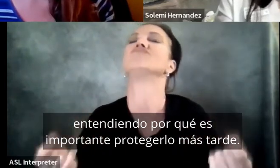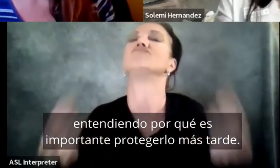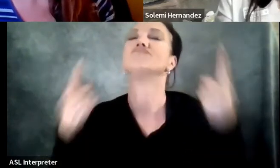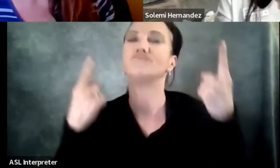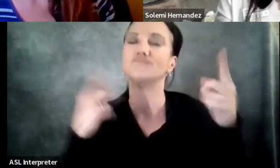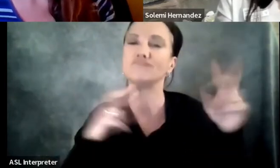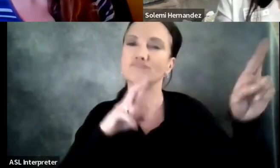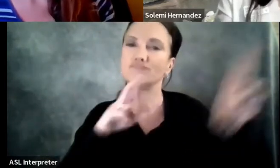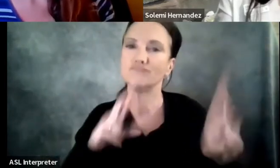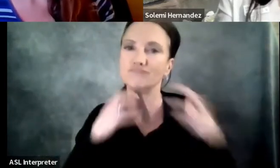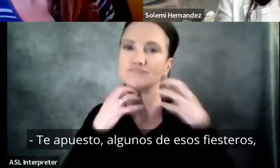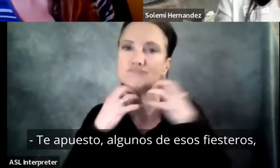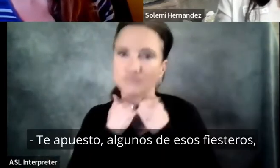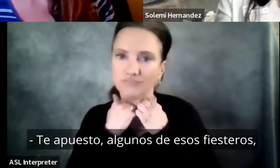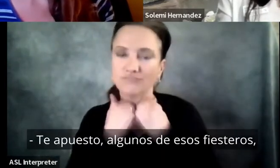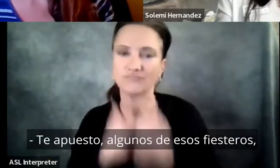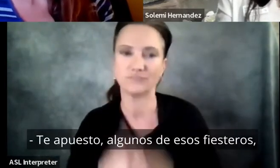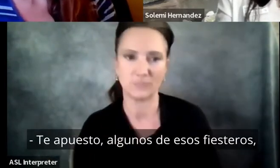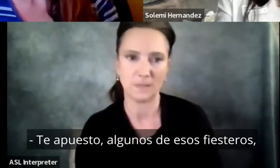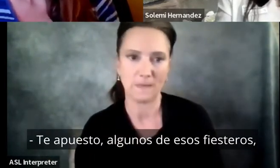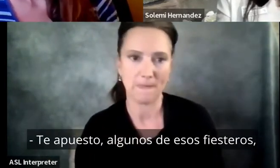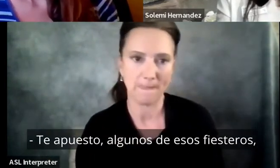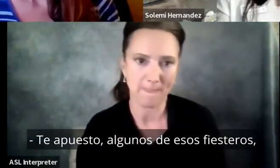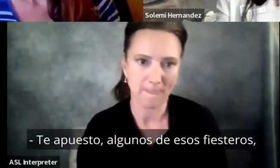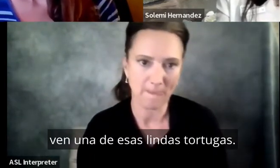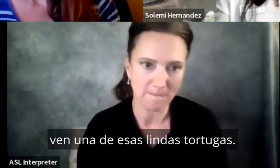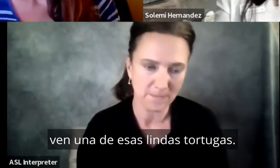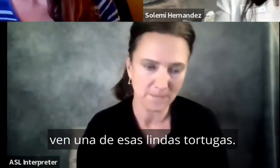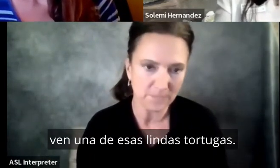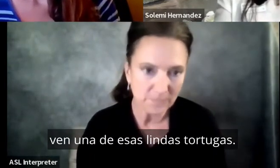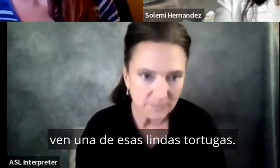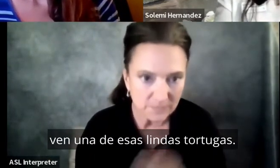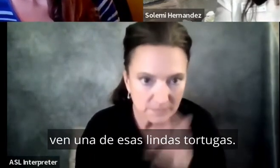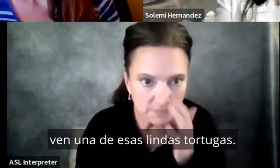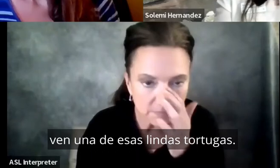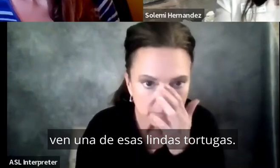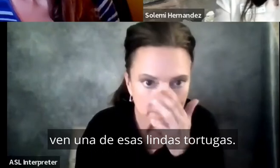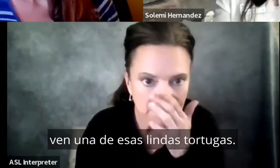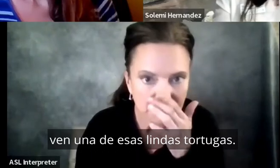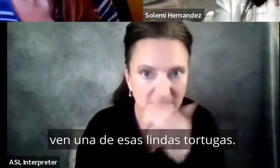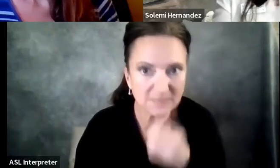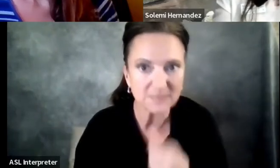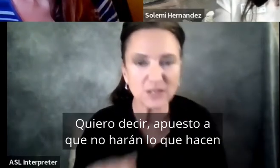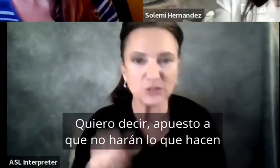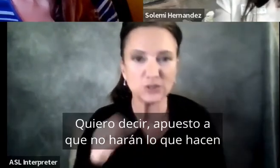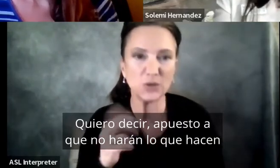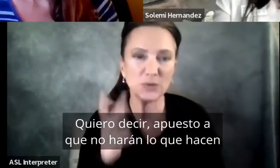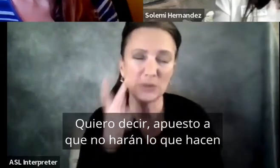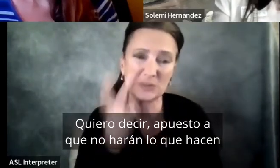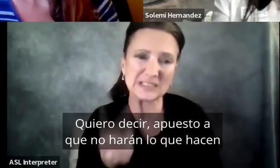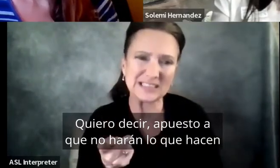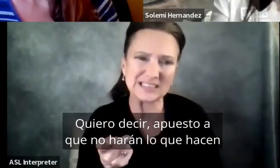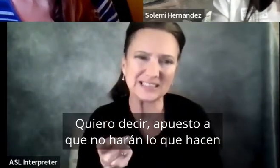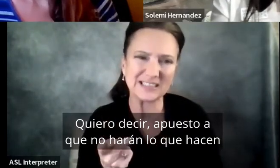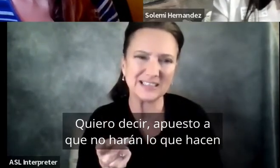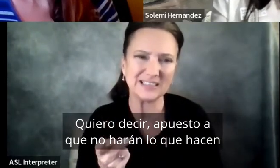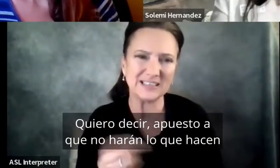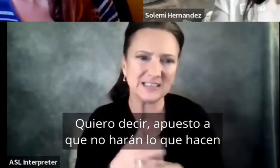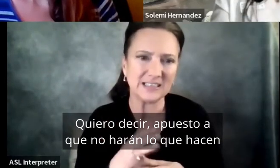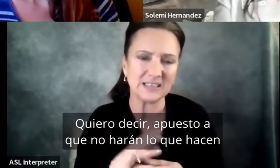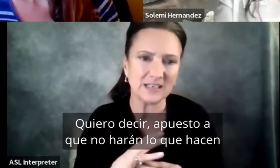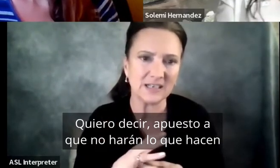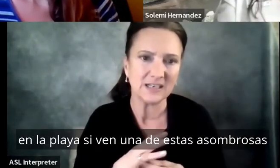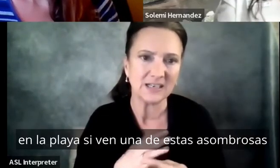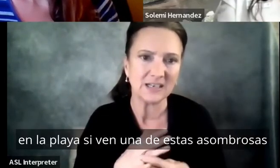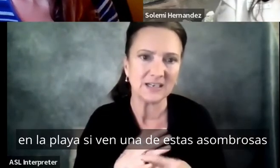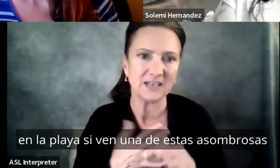later. I bet you some of those barriers, they see one of those cute turtles. I mean, I bet you they won't be doing what